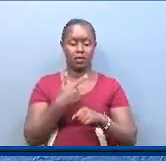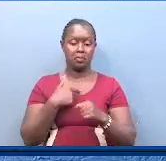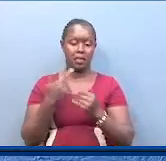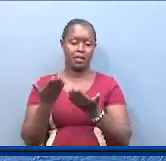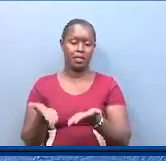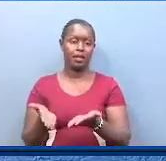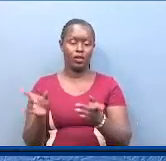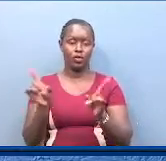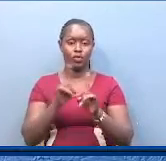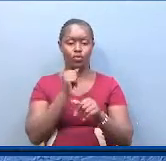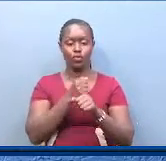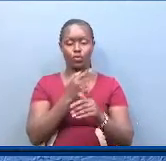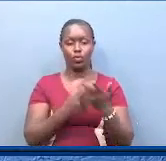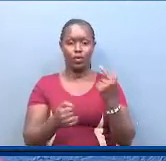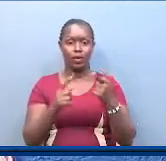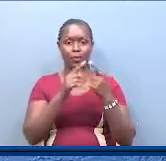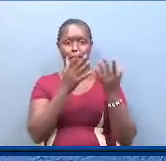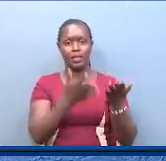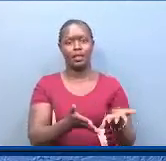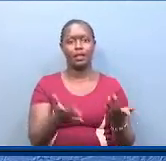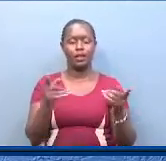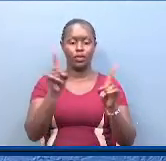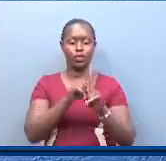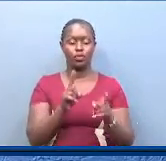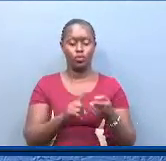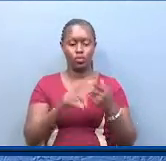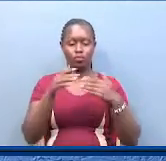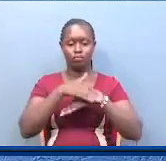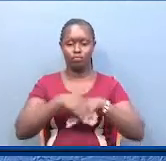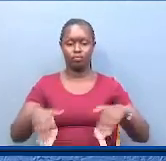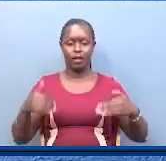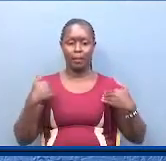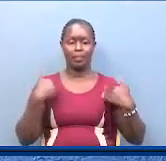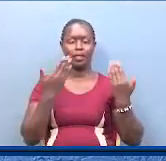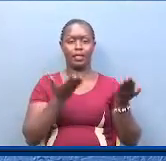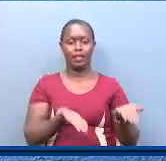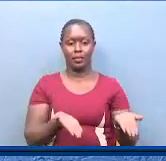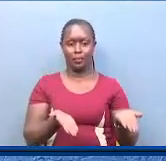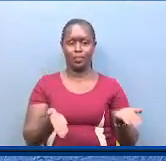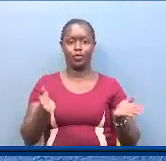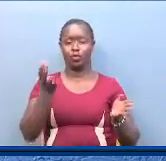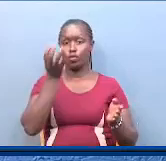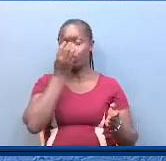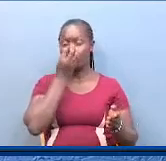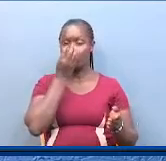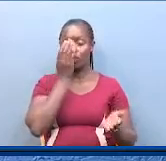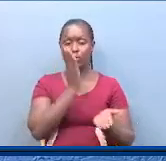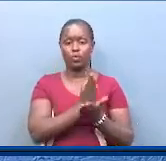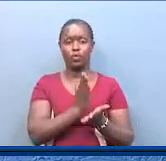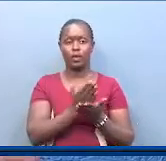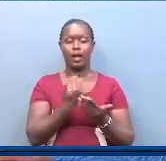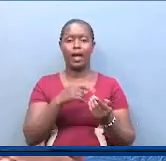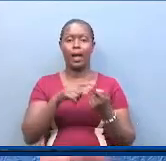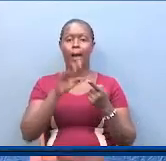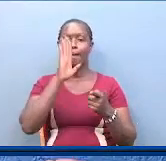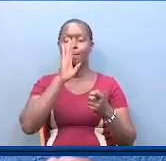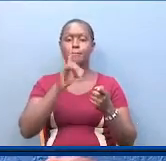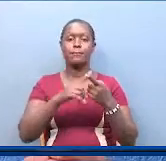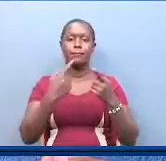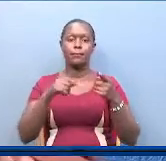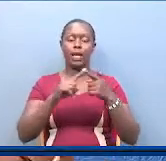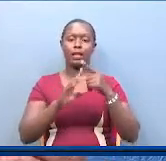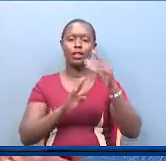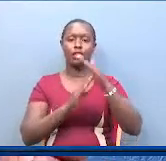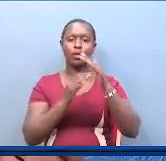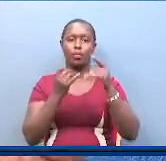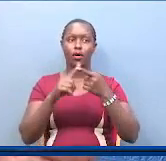You malign me, I'm there. You sabotage me, I'm there. William Ruto is indeed the magna carta